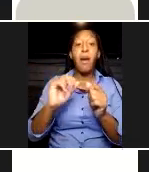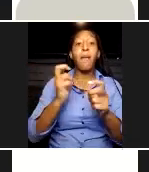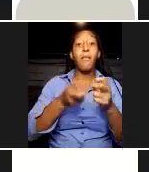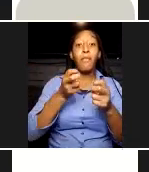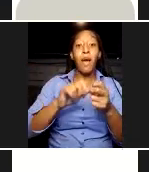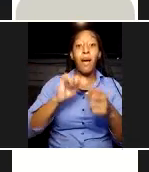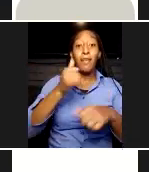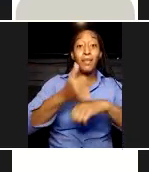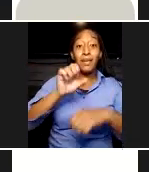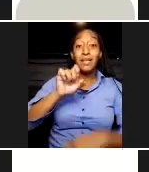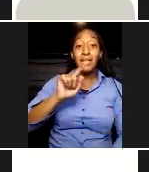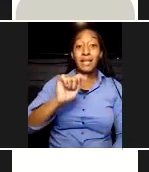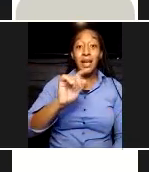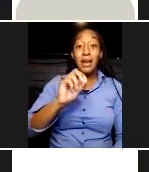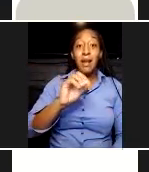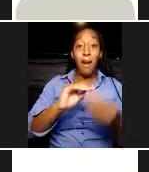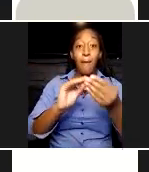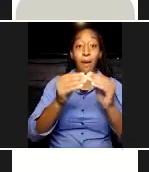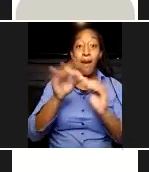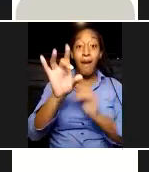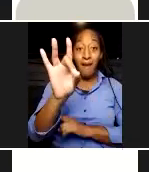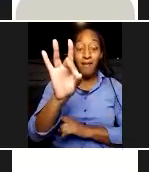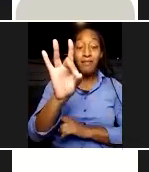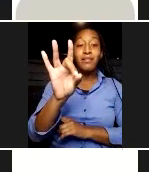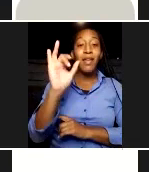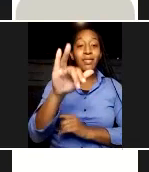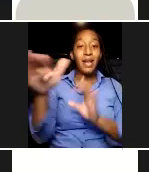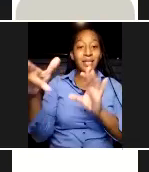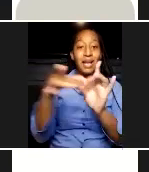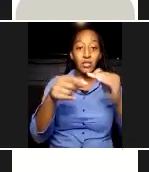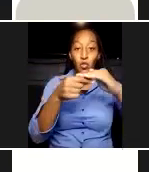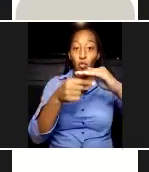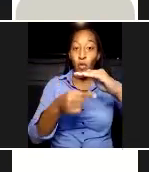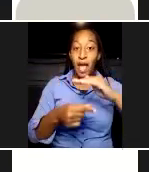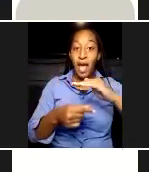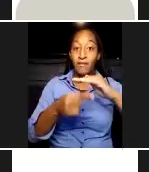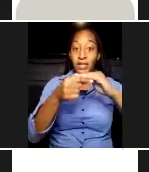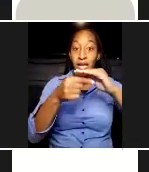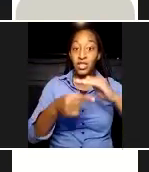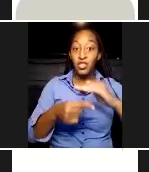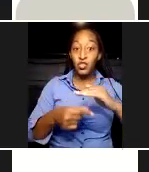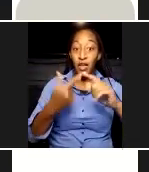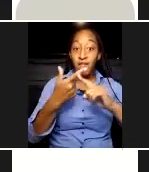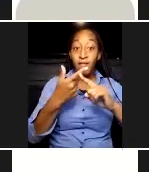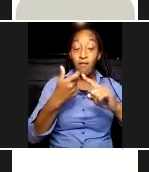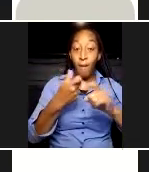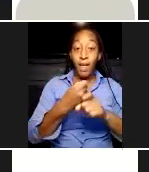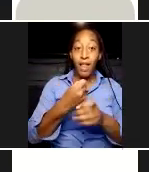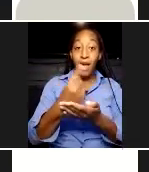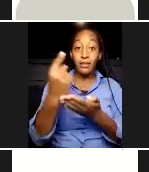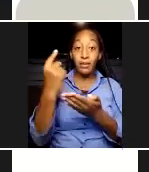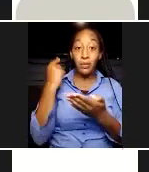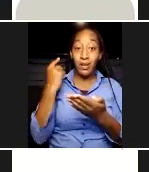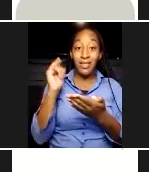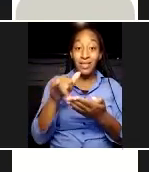with gravitation from last week, right? Because that's our wrap up of the material,